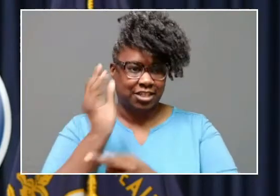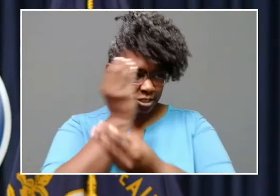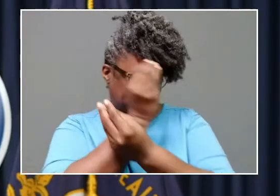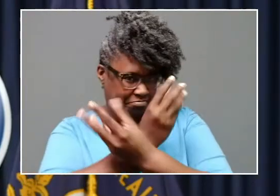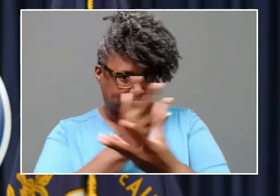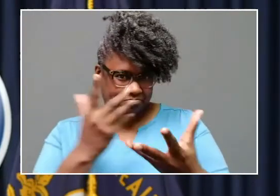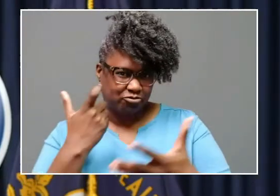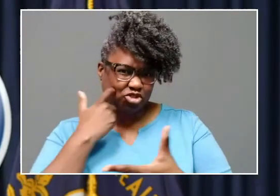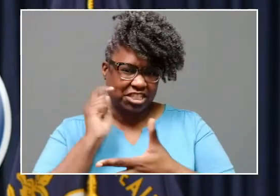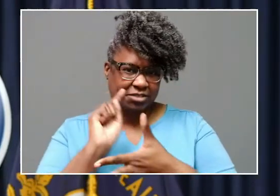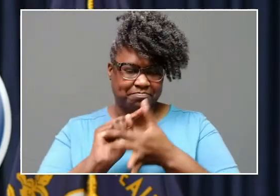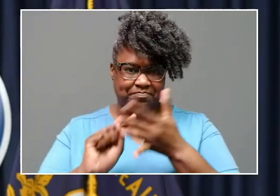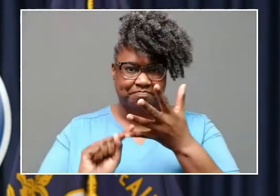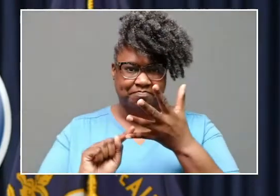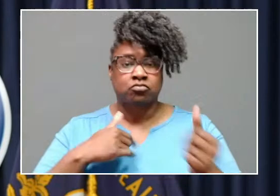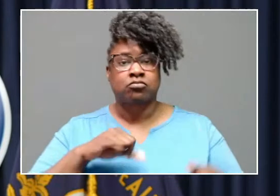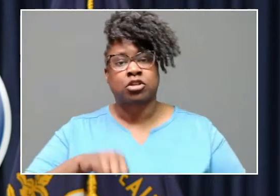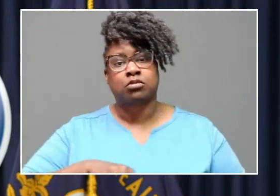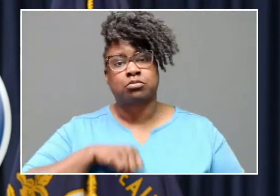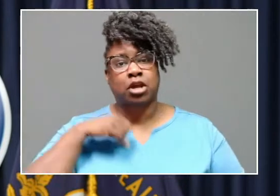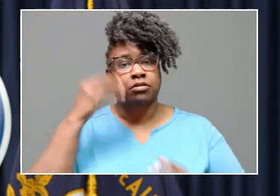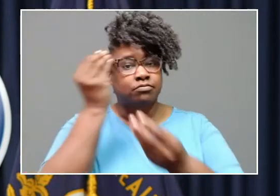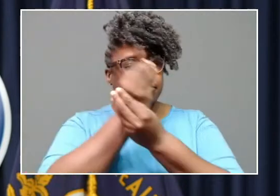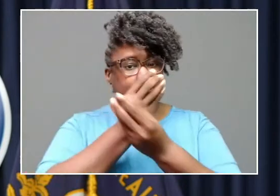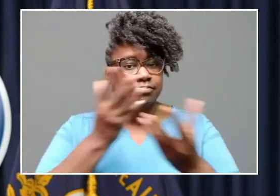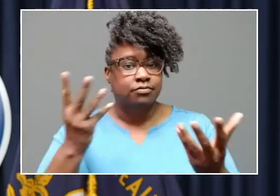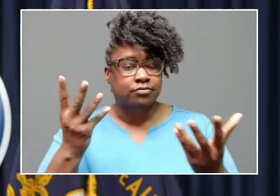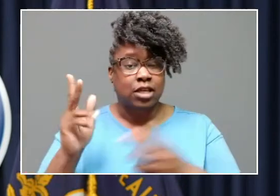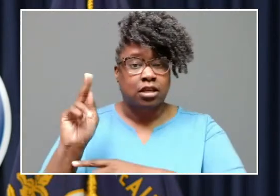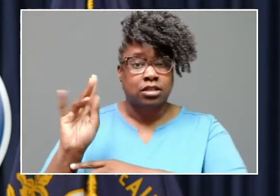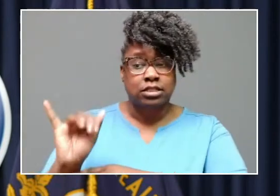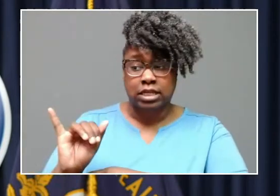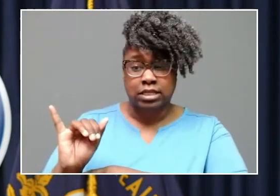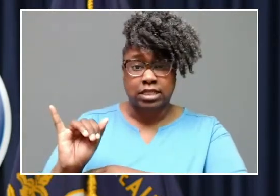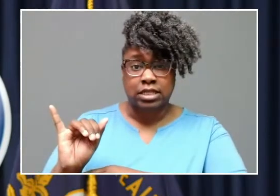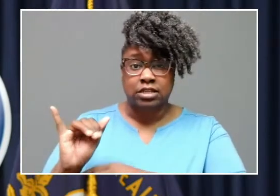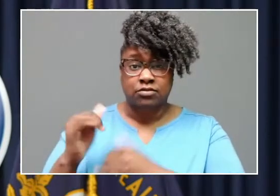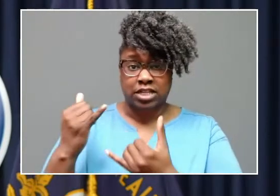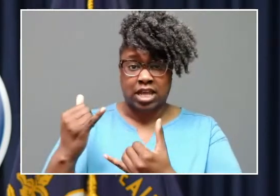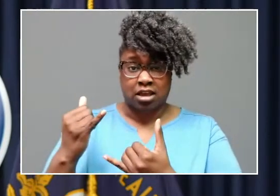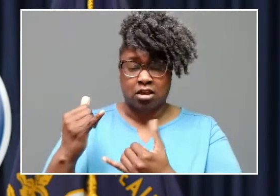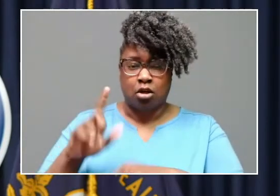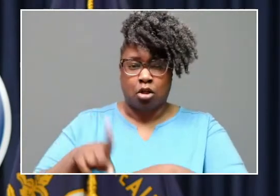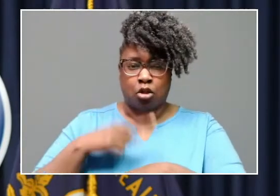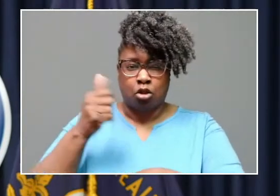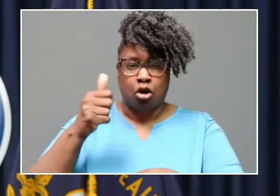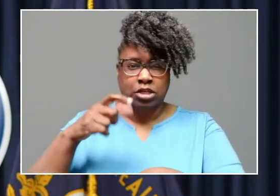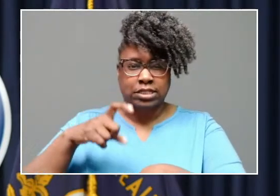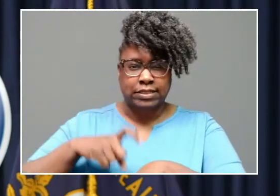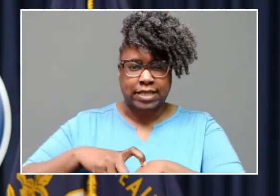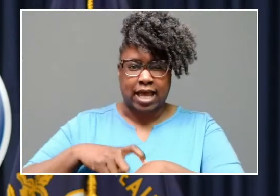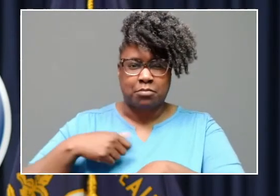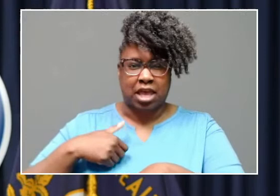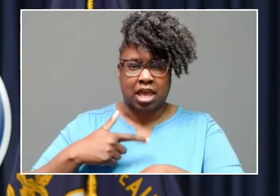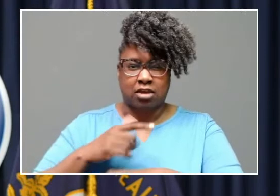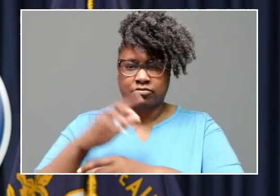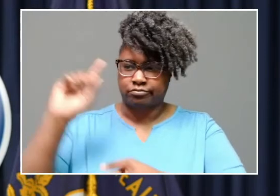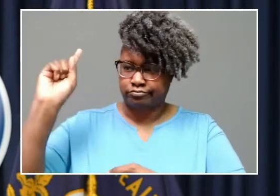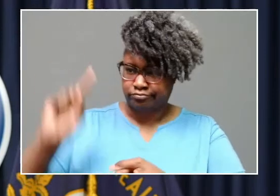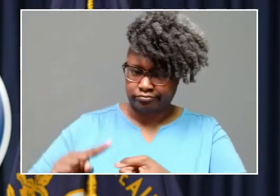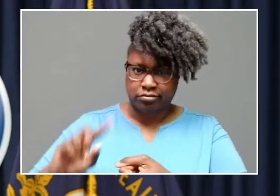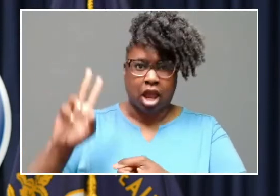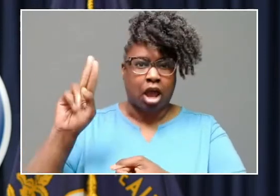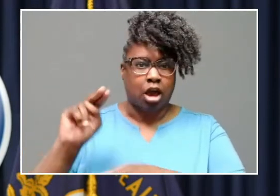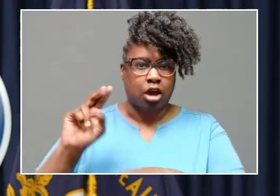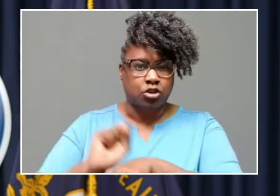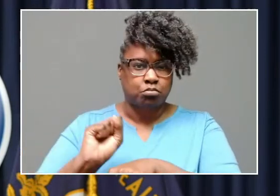proud to announce that Kentucky has now set the longest period for the lowest unemployment rates in state history, and